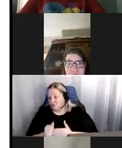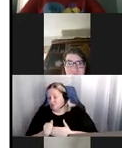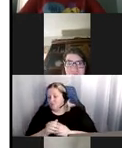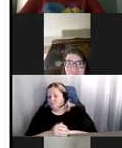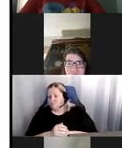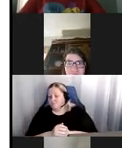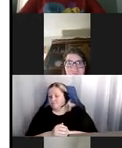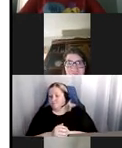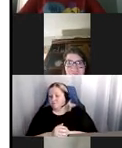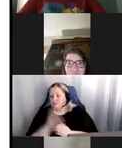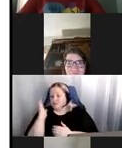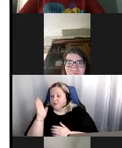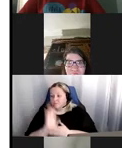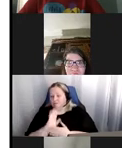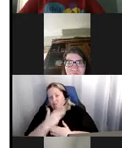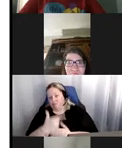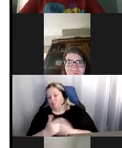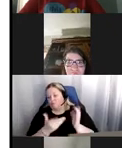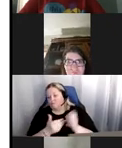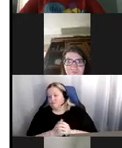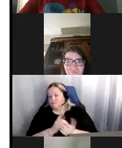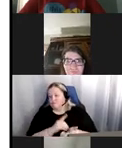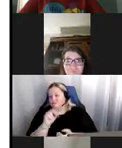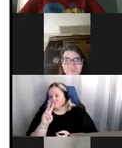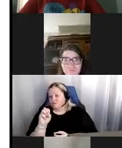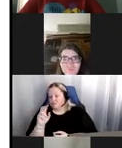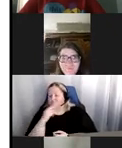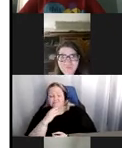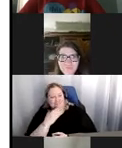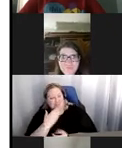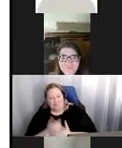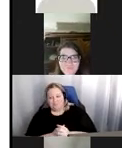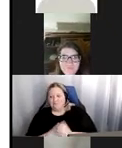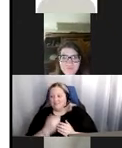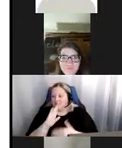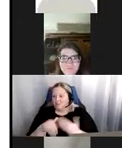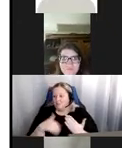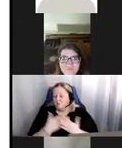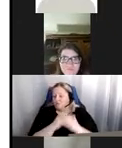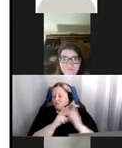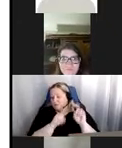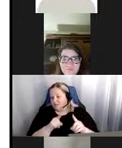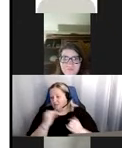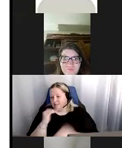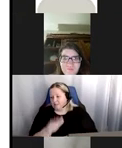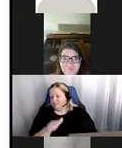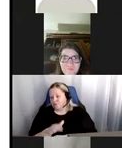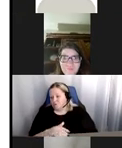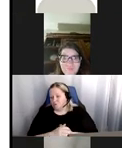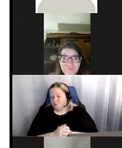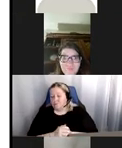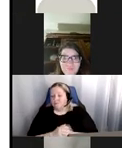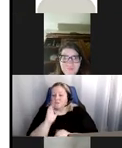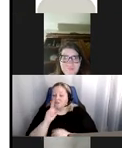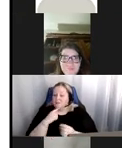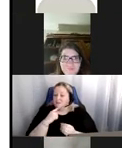the presentation is now yours, Dr. Swanson. Thank you. Thank you all for attending this afternoon. I'm going to tell you a little